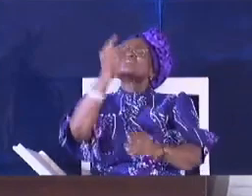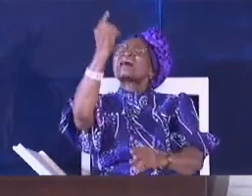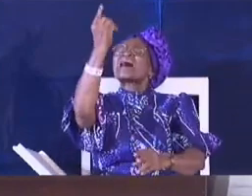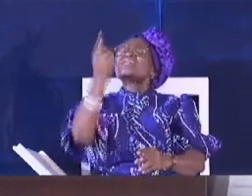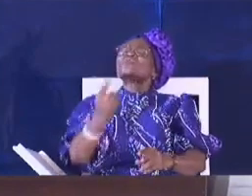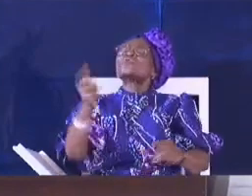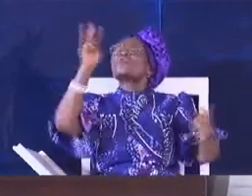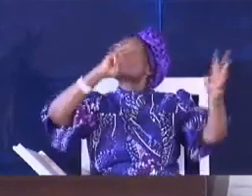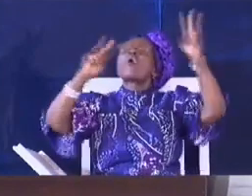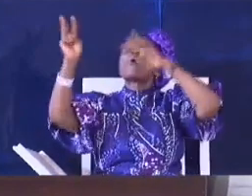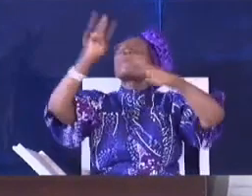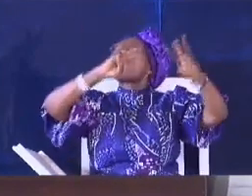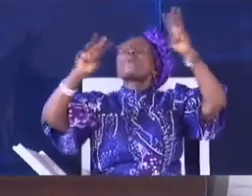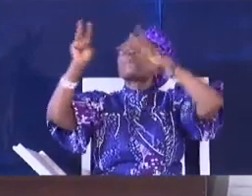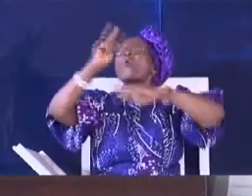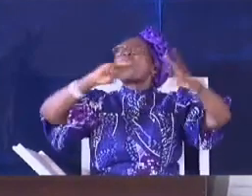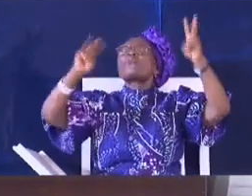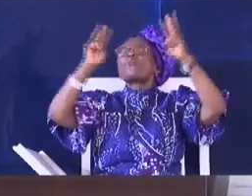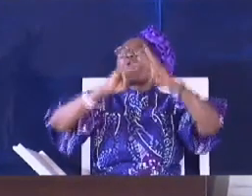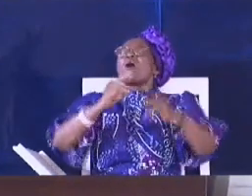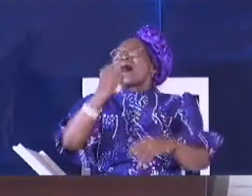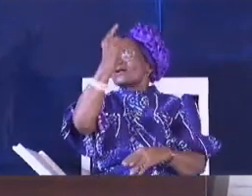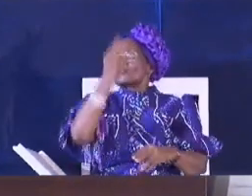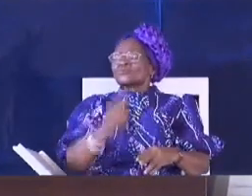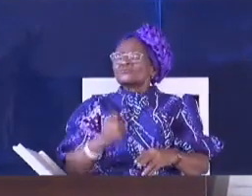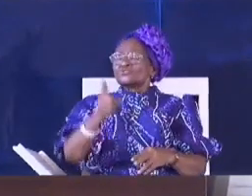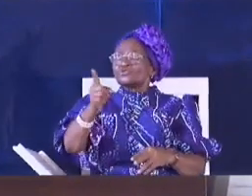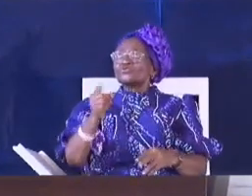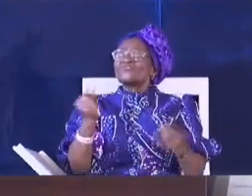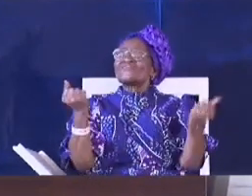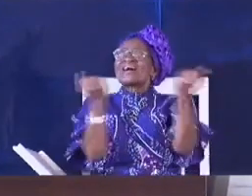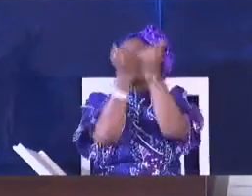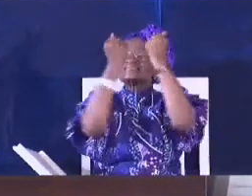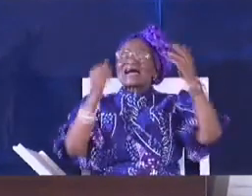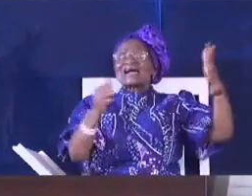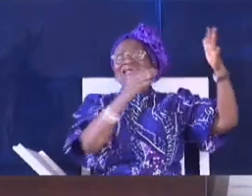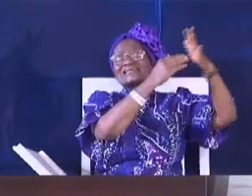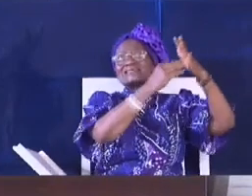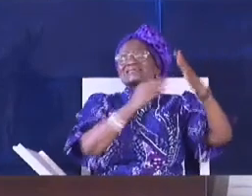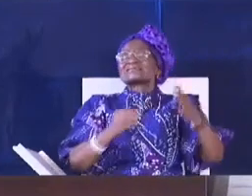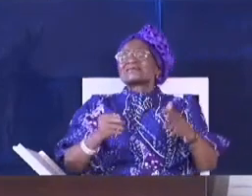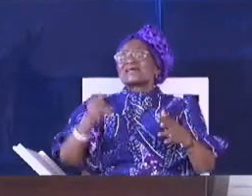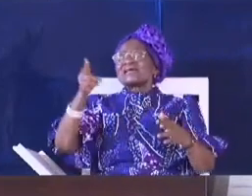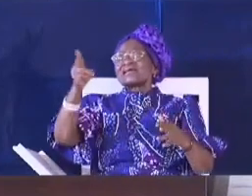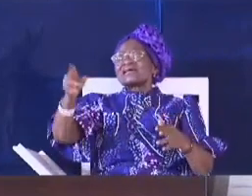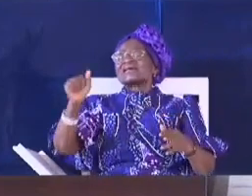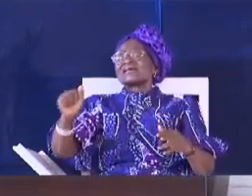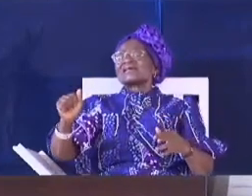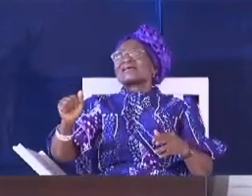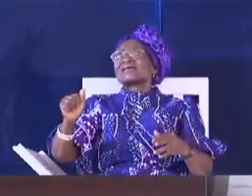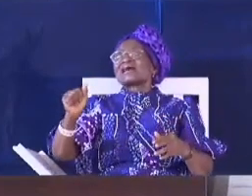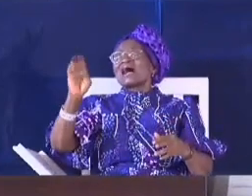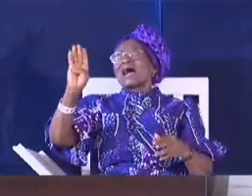You alone have been fighting against Ahab. But now,